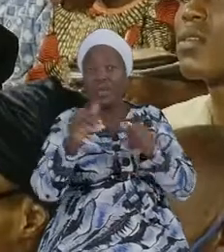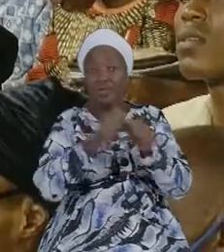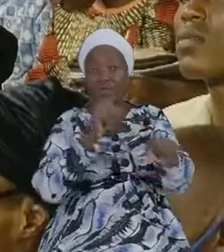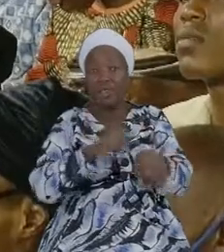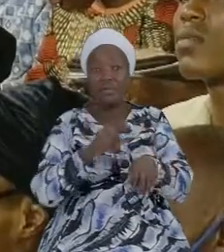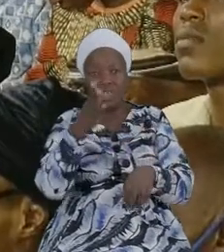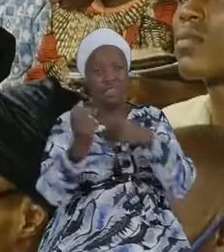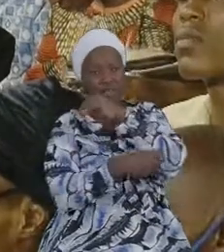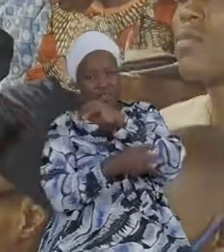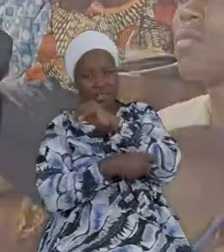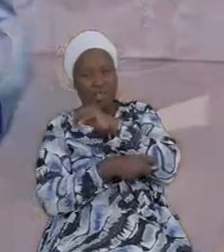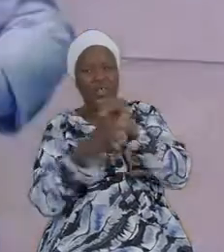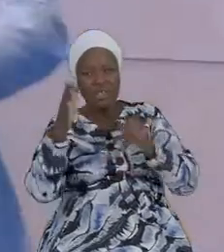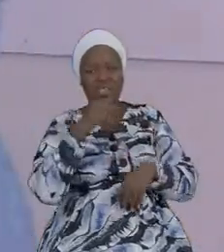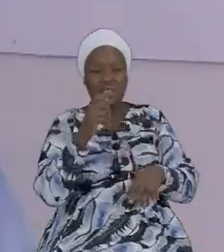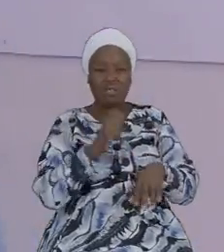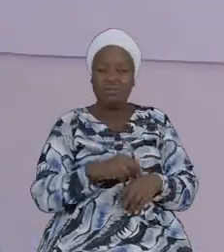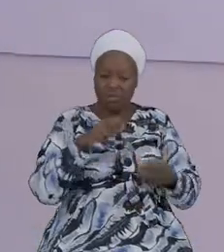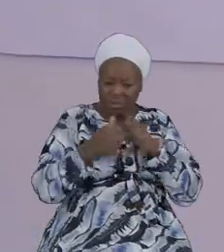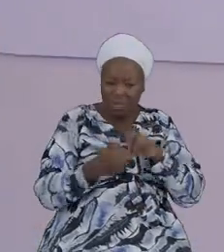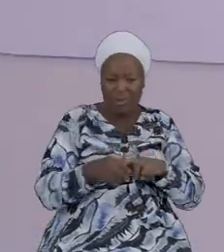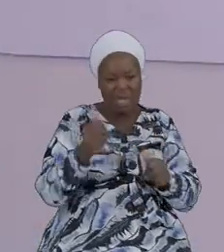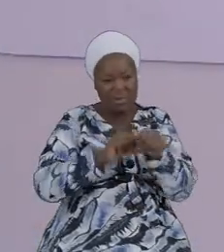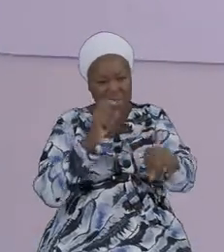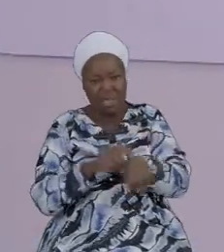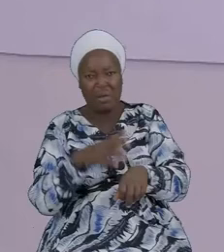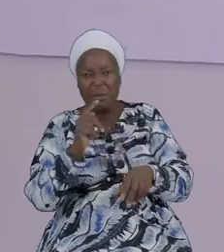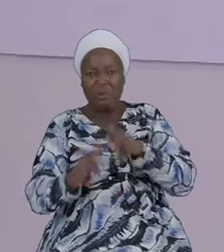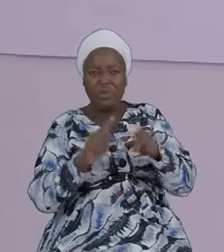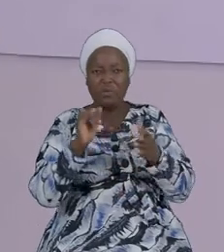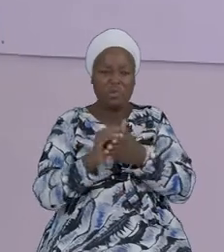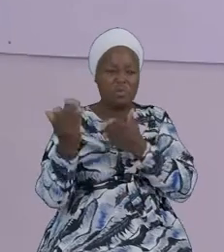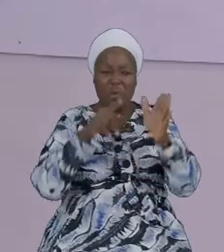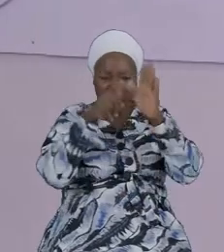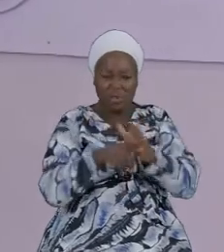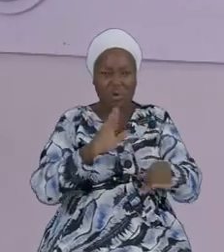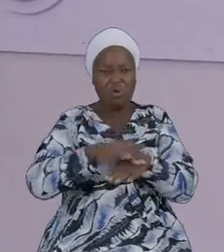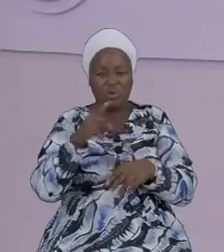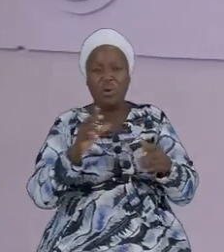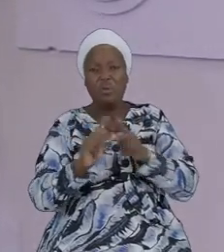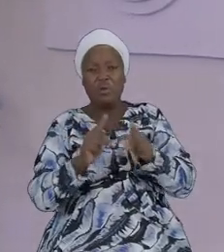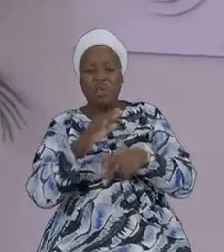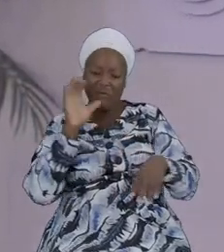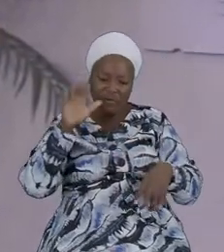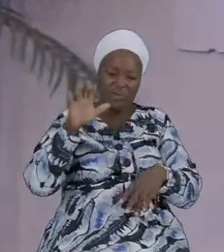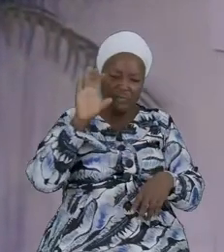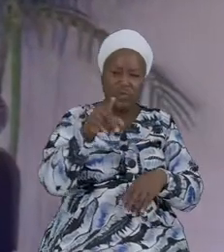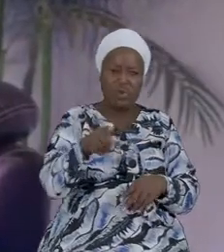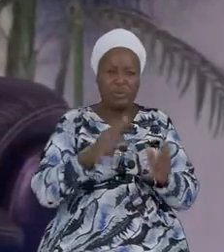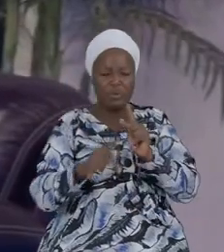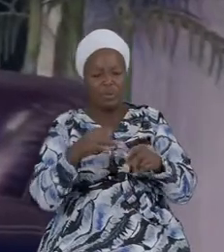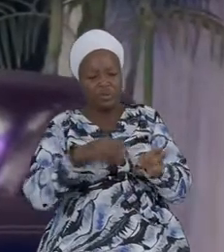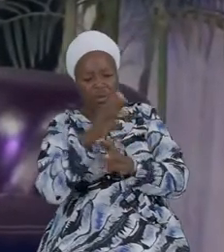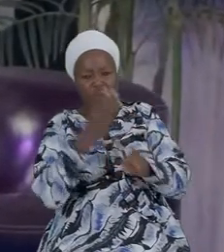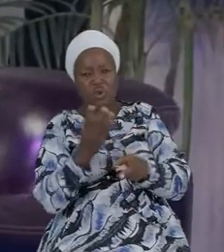there's temptation, every time there's trial, every time the people put pressure on you, every time the people of the world, they want